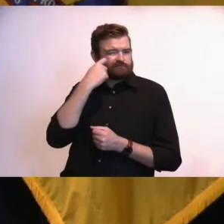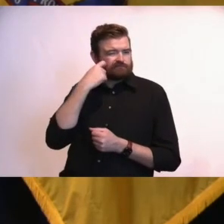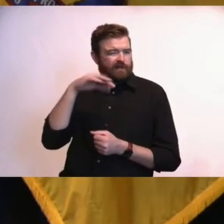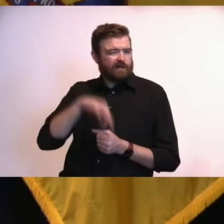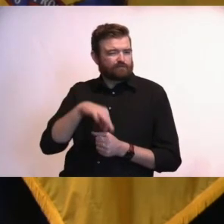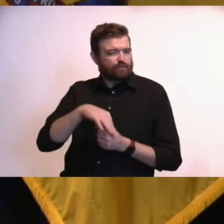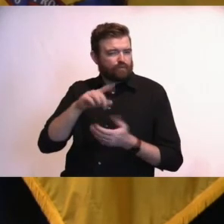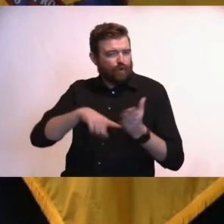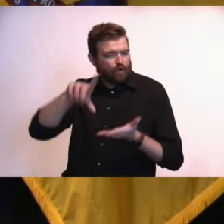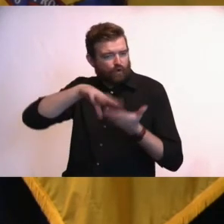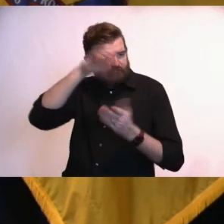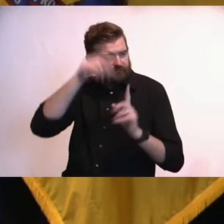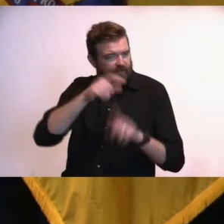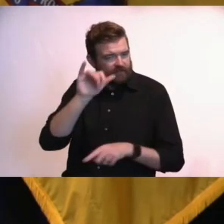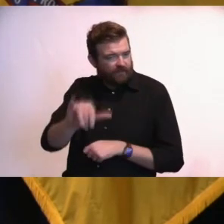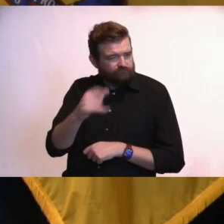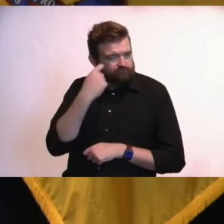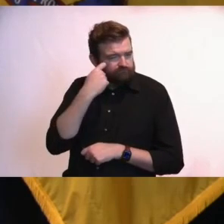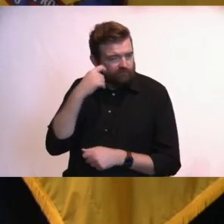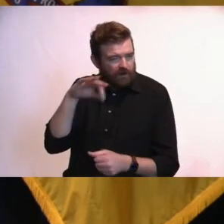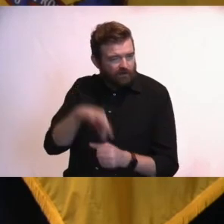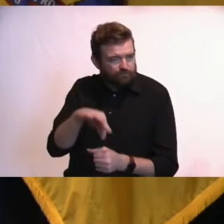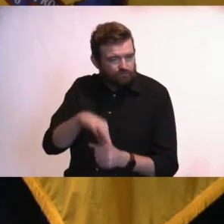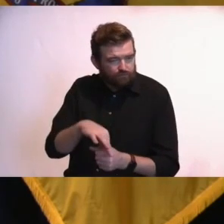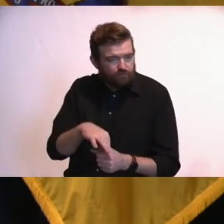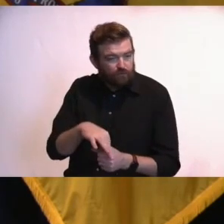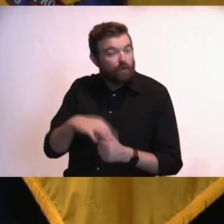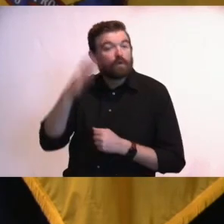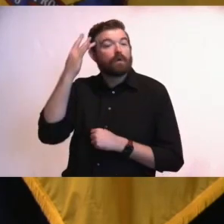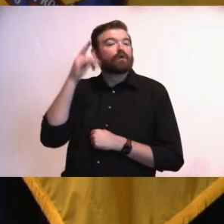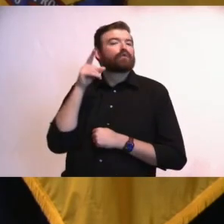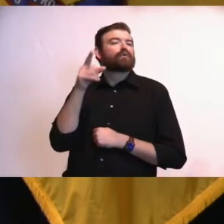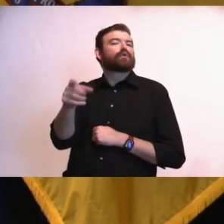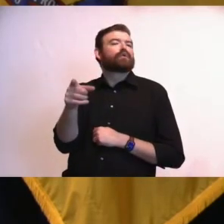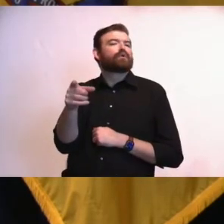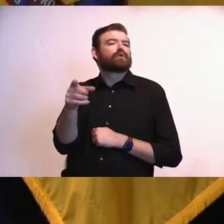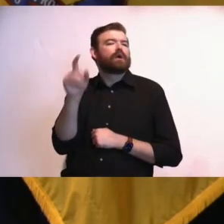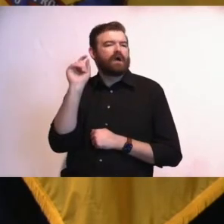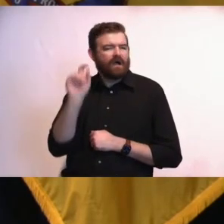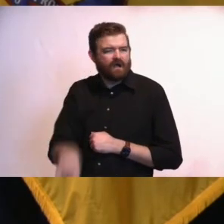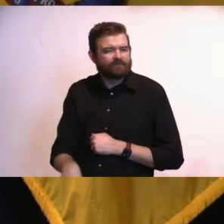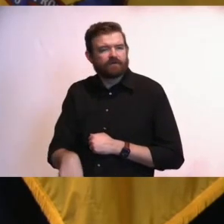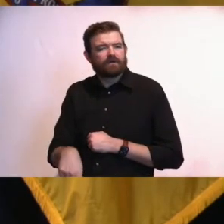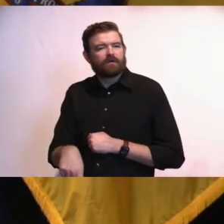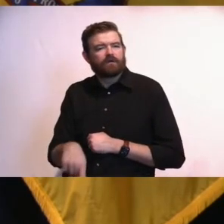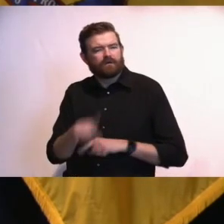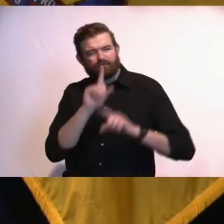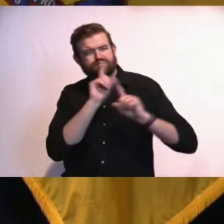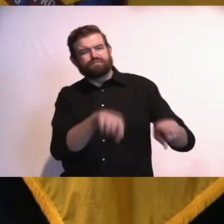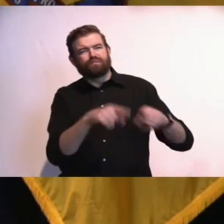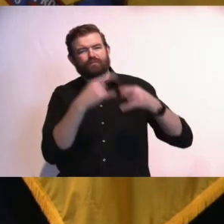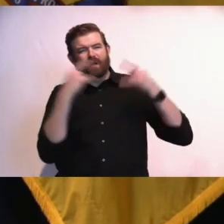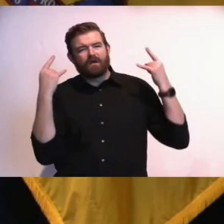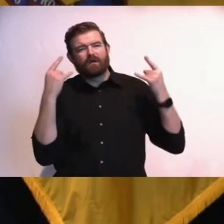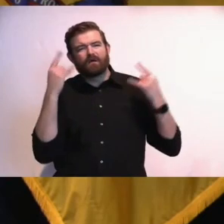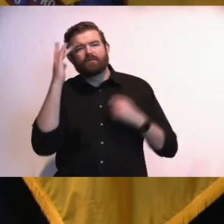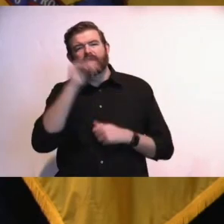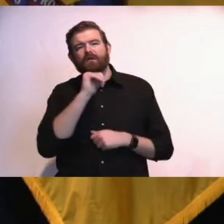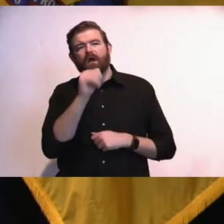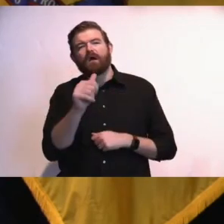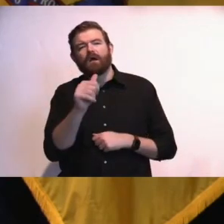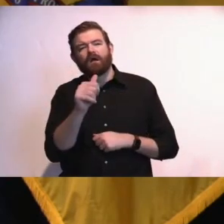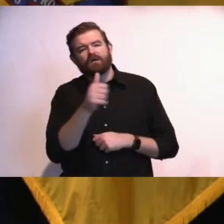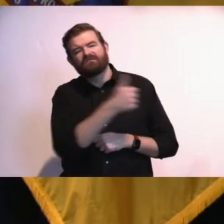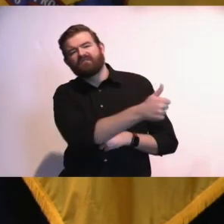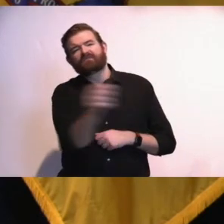why does it need to be you imposing the mask mandate? Why can't parents decide if their kids need to be masked? Why can't